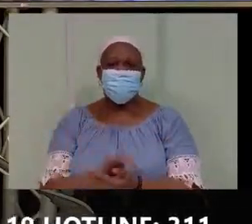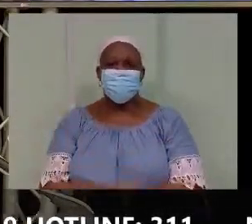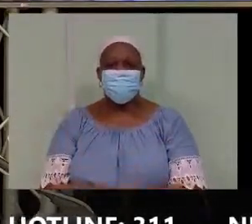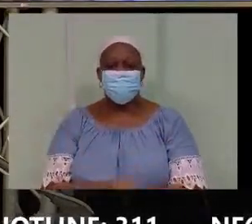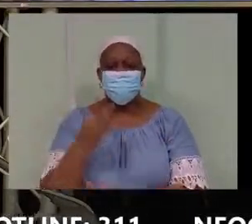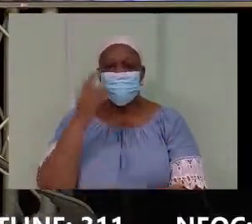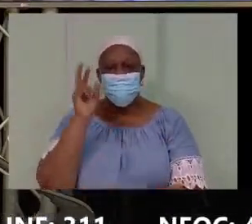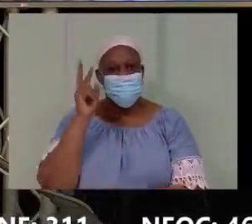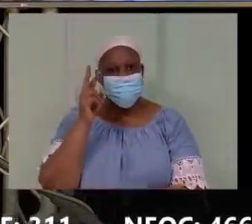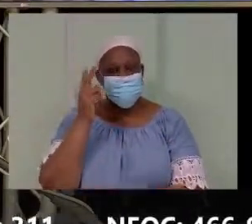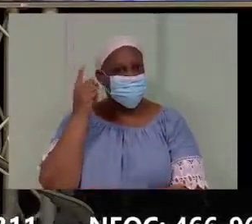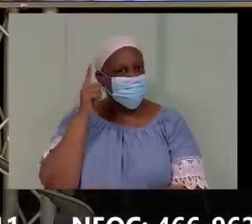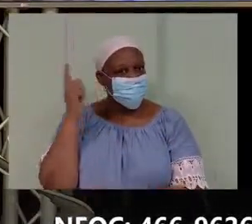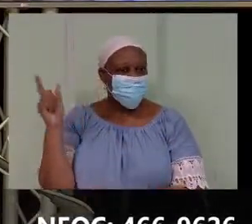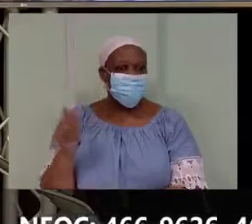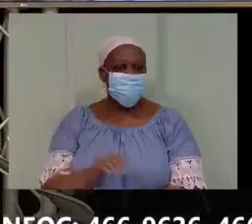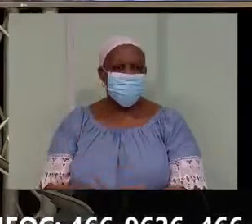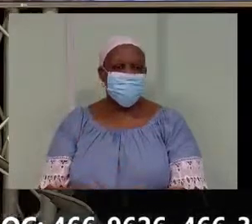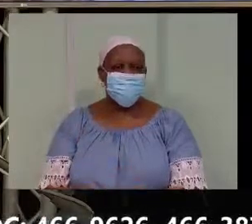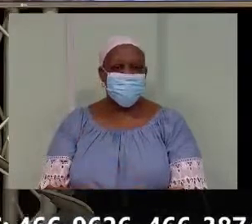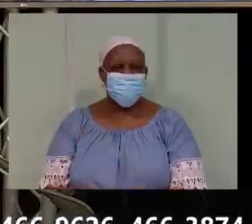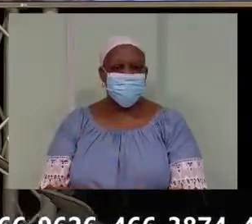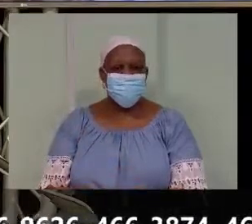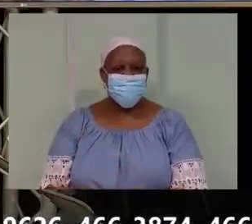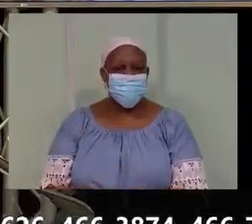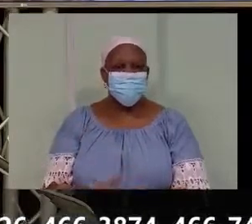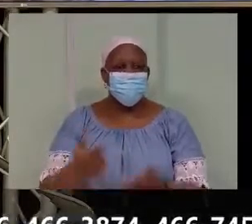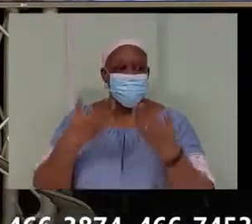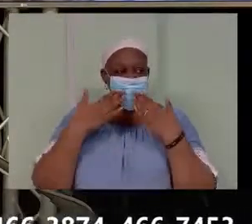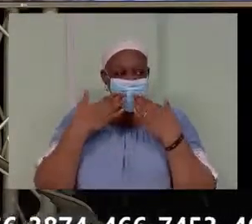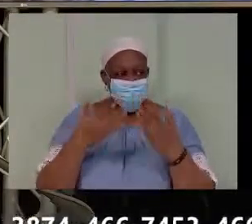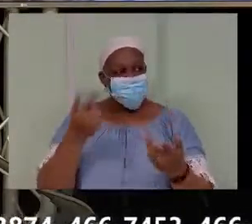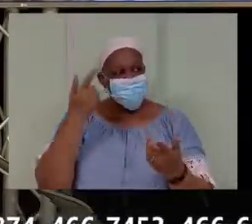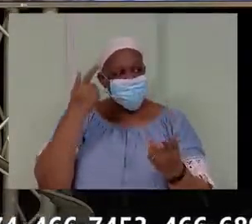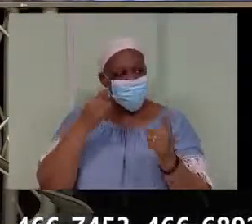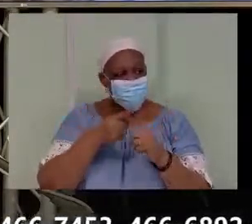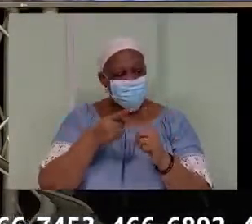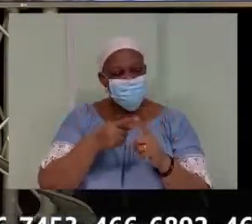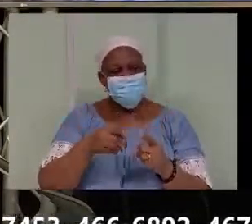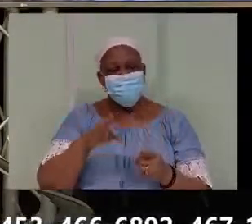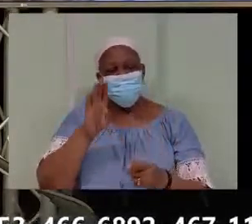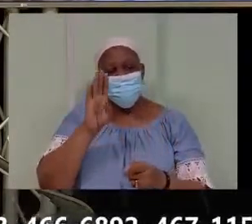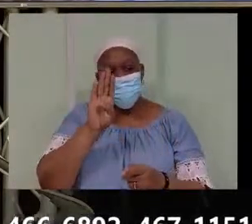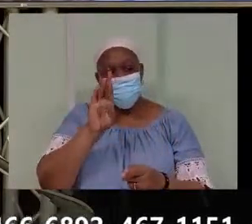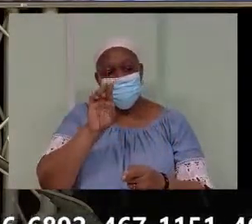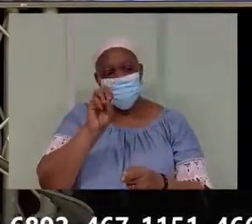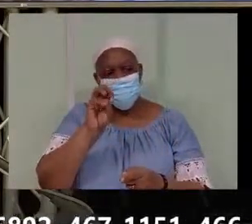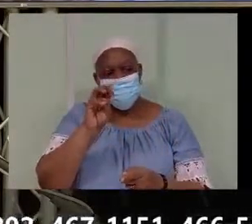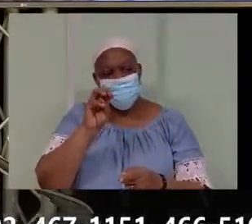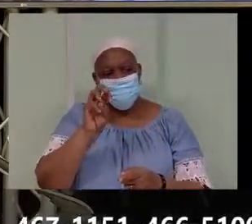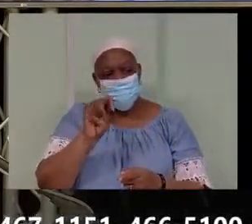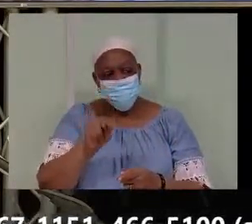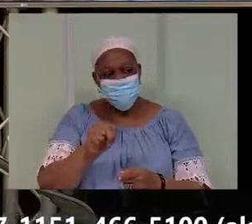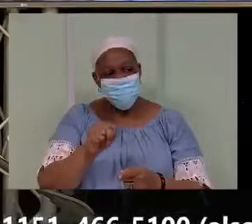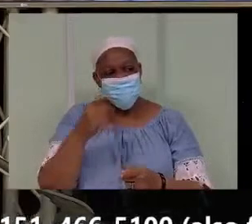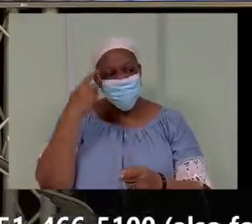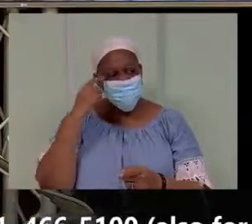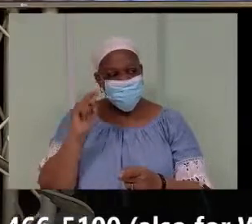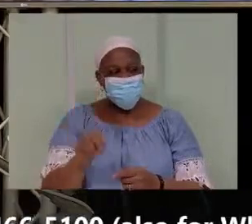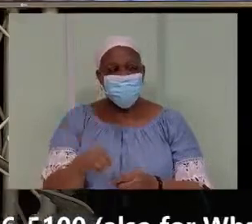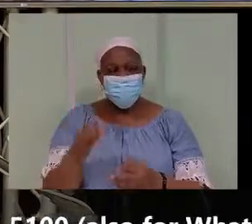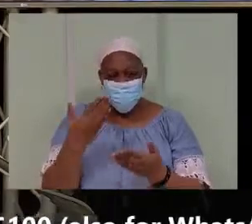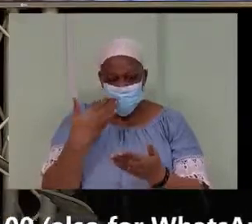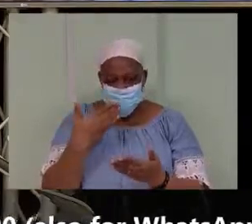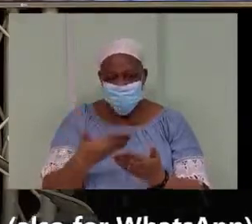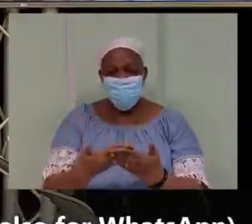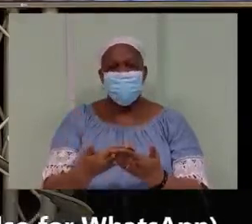to thank Ms. Brown for a very comprehensive report on the